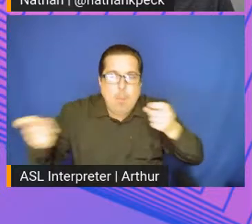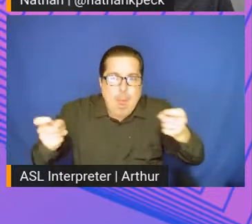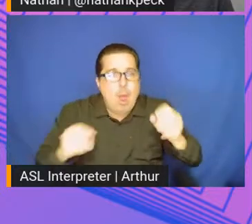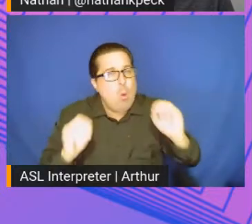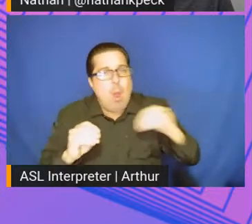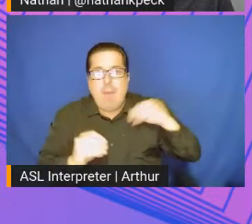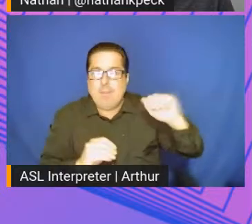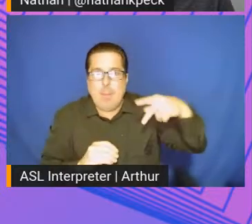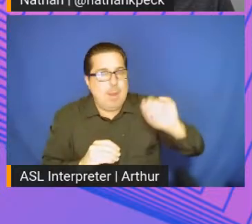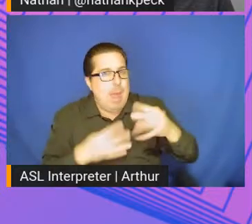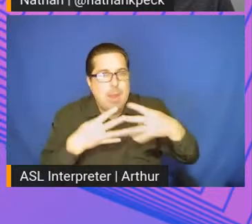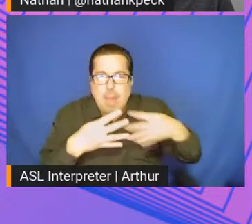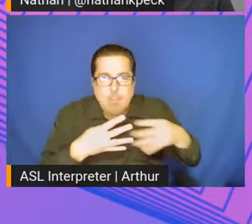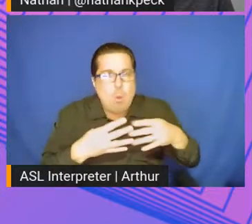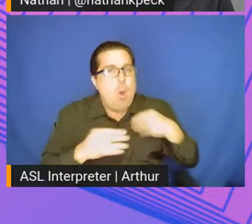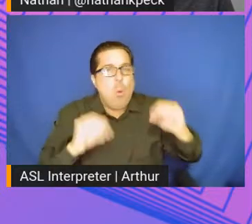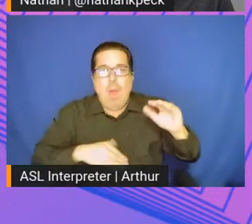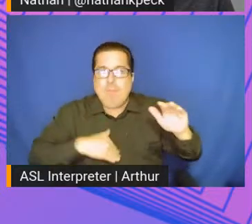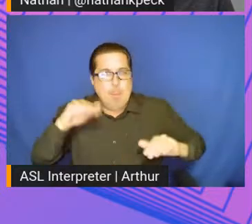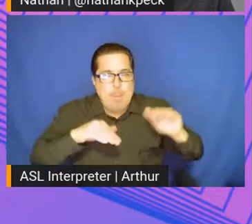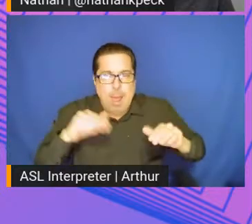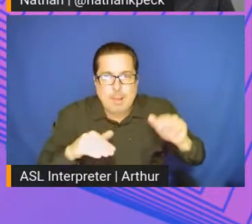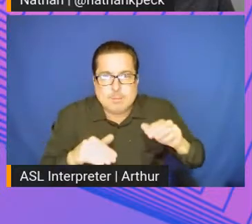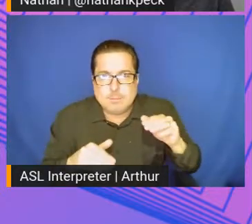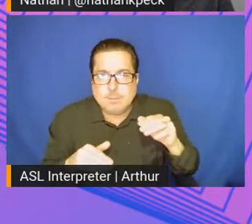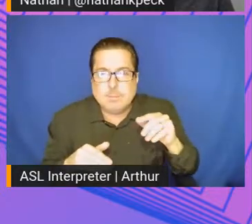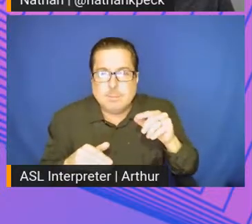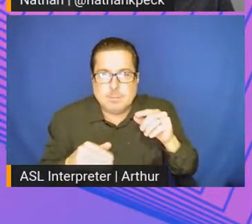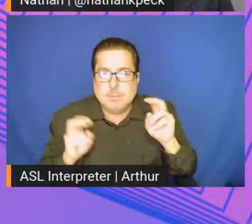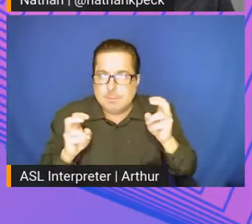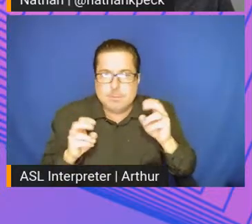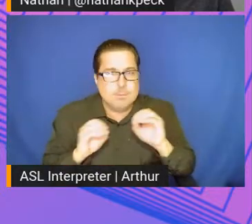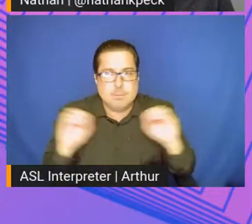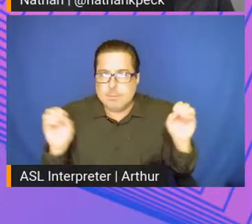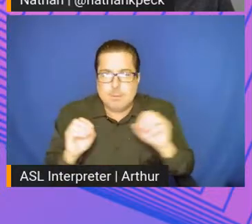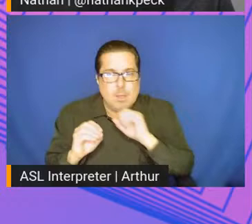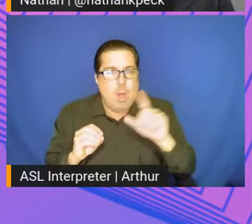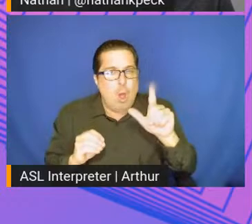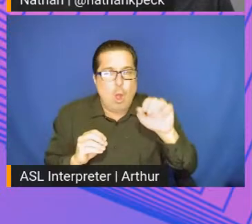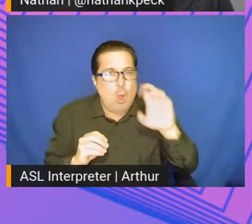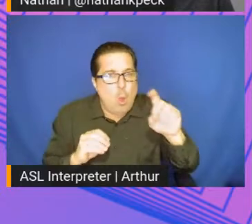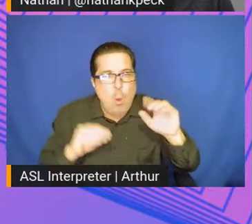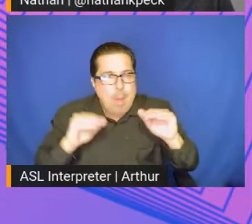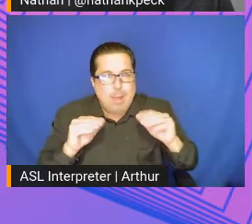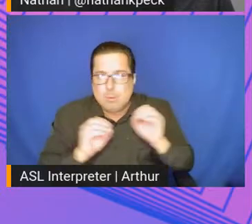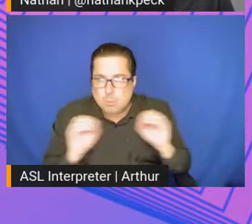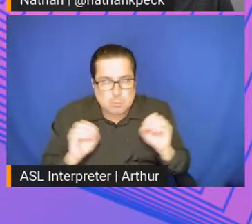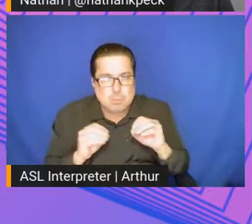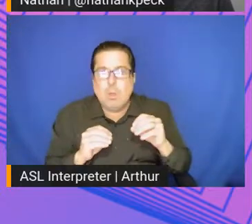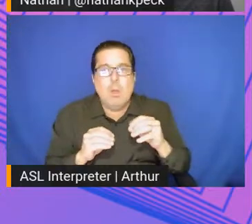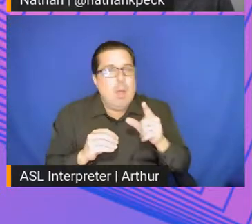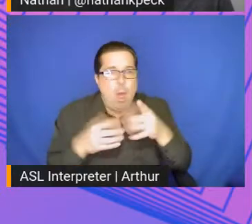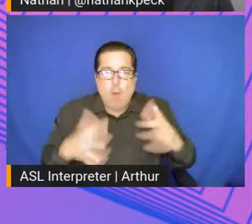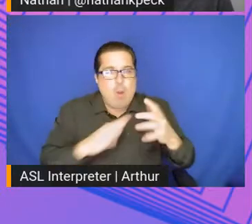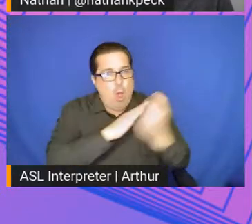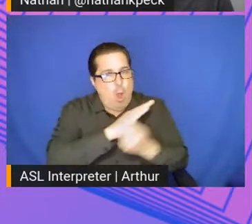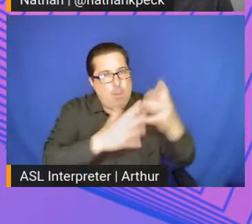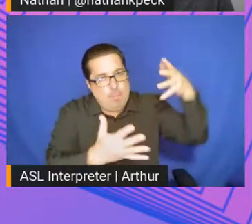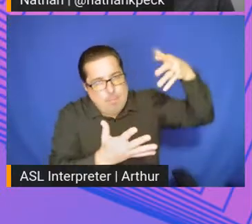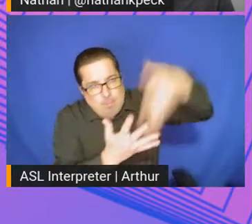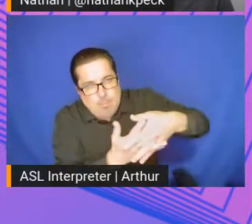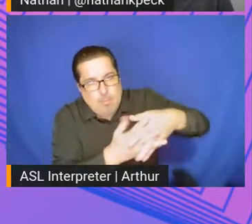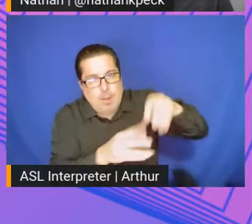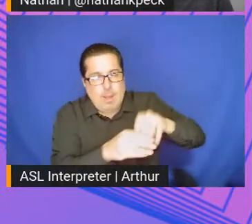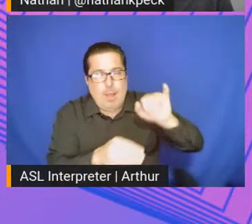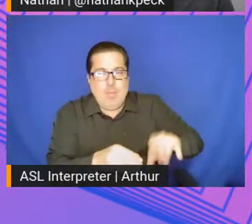load balancer. We have an Envoy proxy, but it's all behind the scenes, built in to the fabric of AWS App Runner in a way that you'd never even see